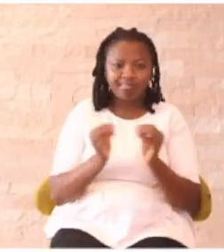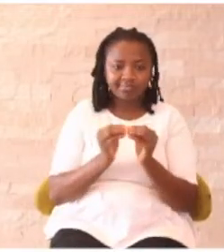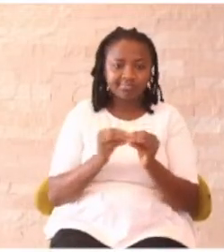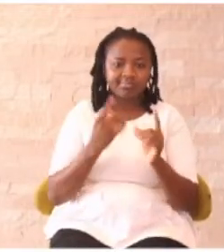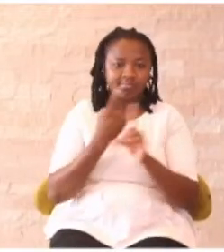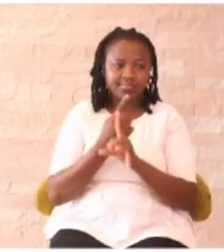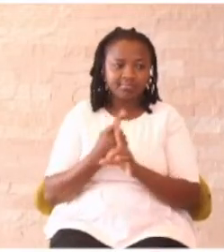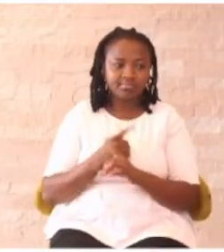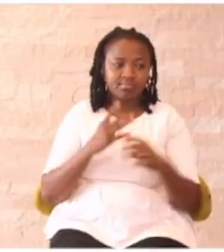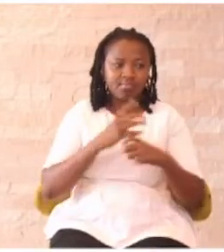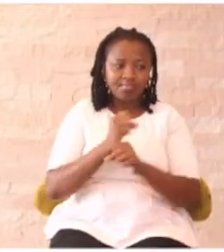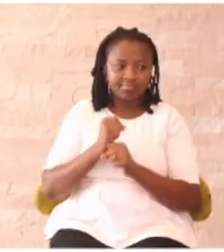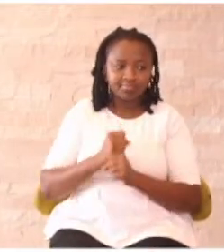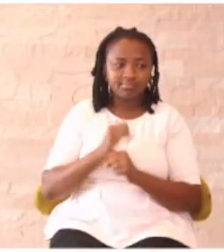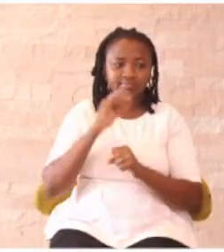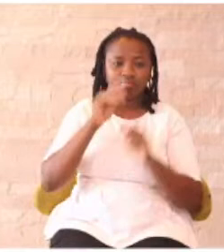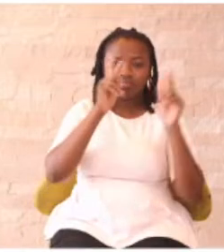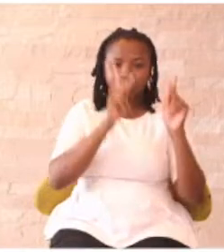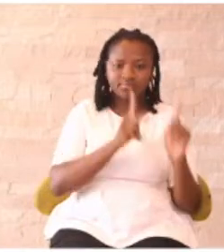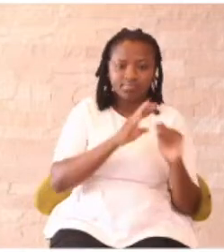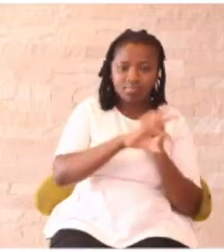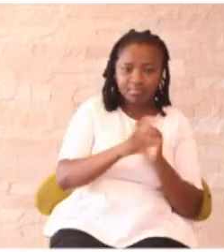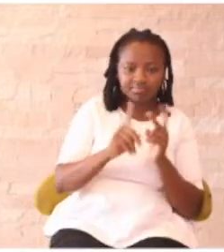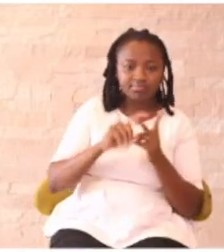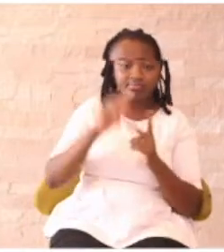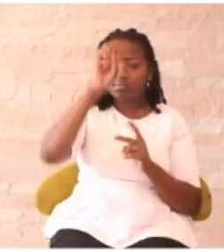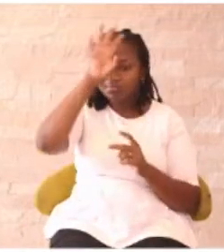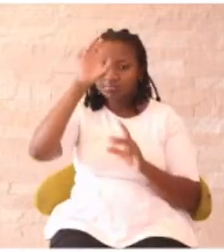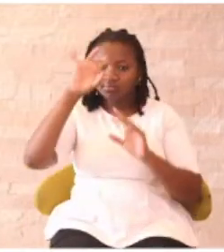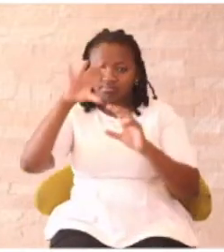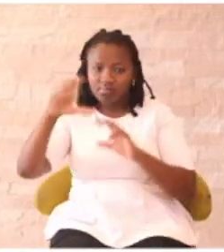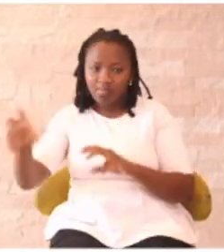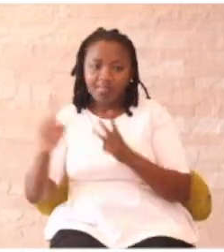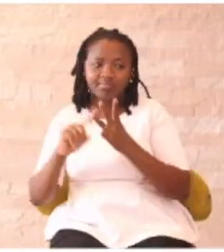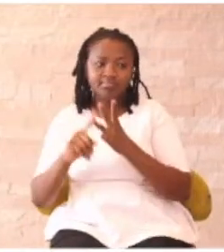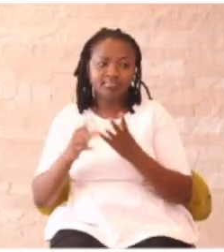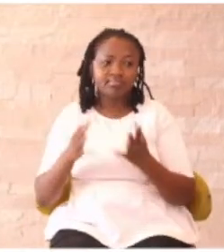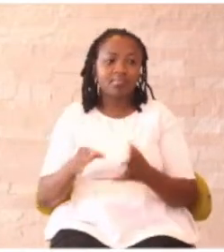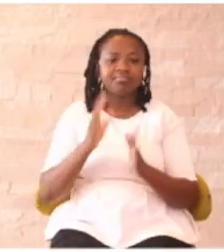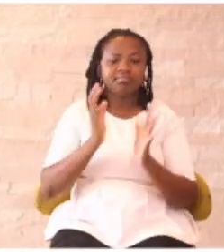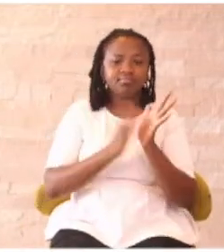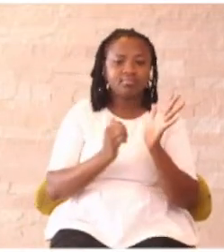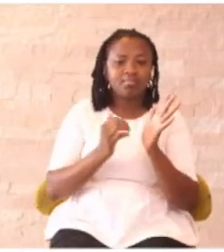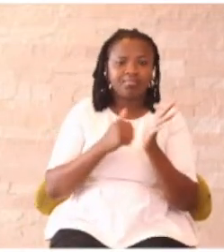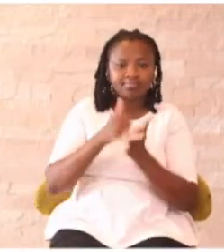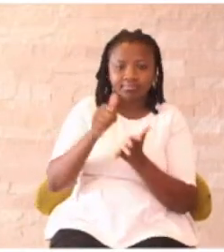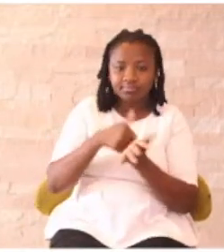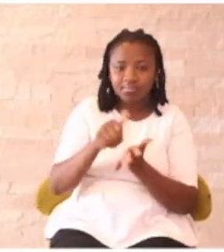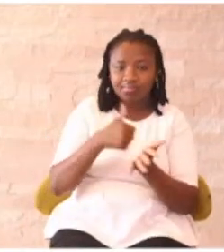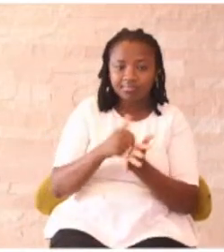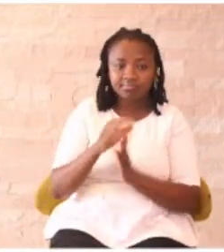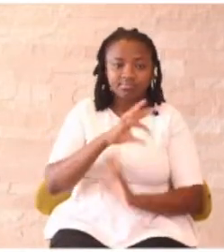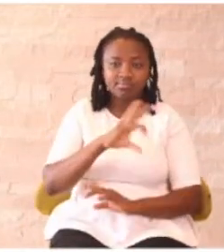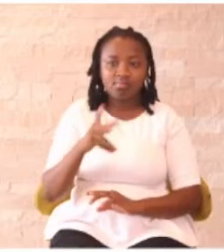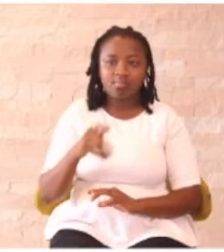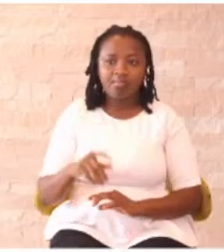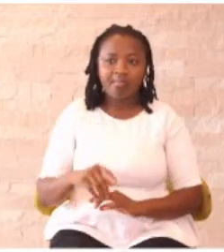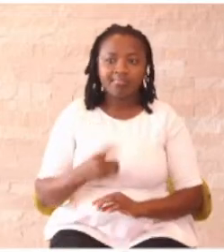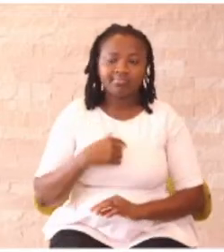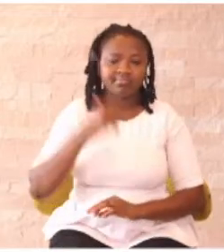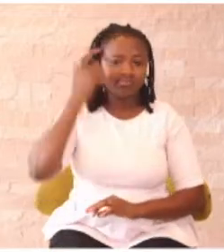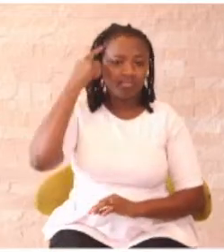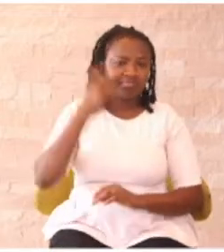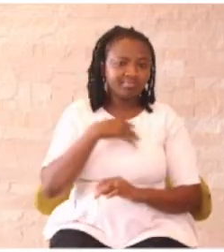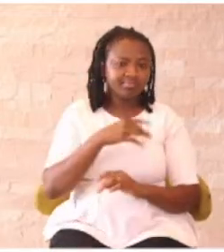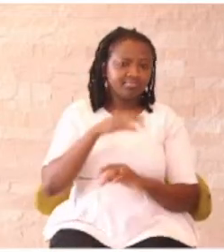County, then Kiambu County, then now we were here with Makueni County, and I remember just hijacking Maureen